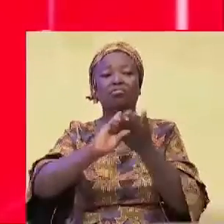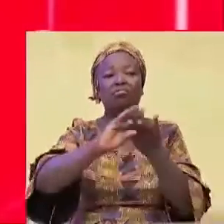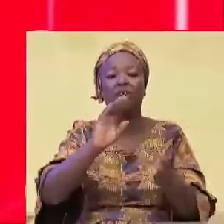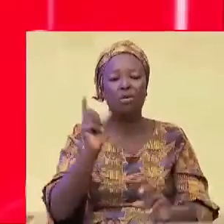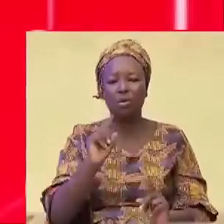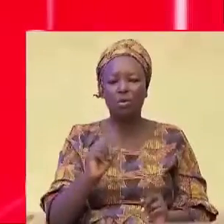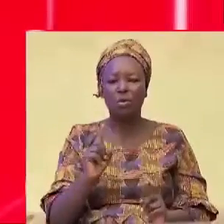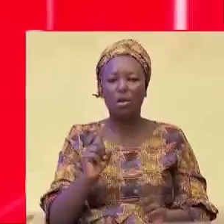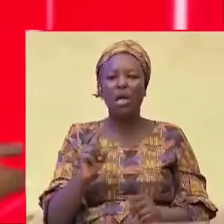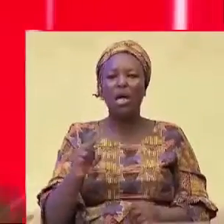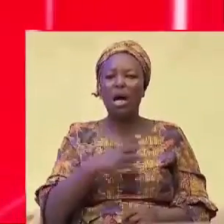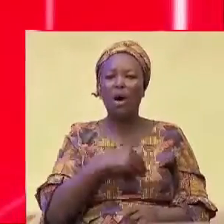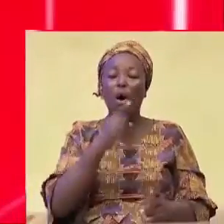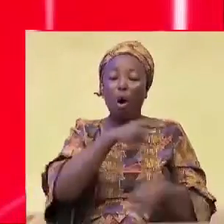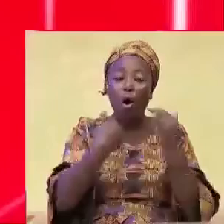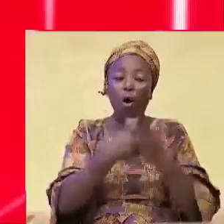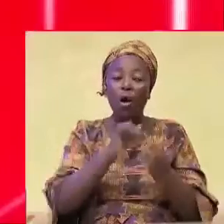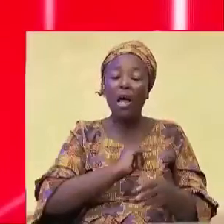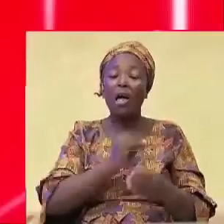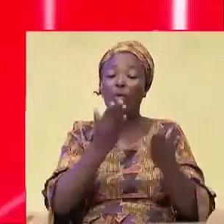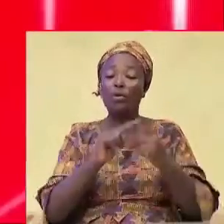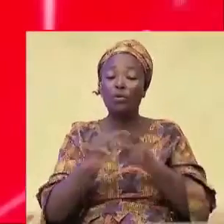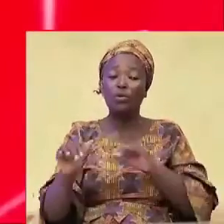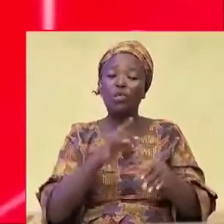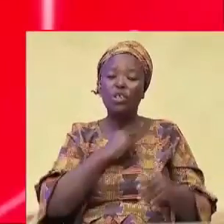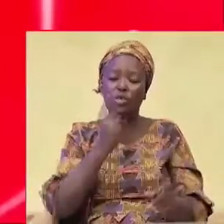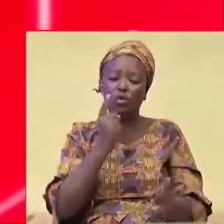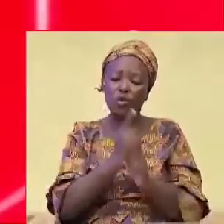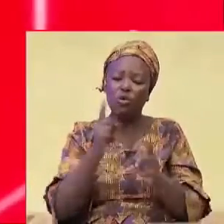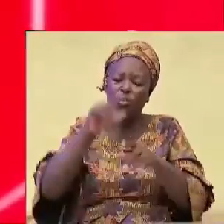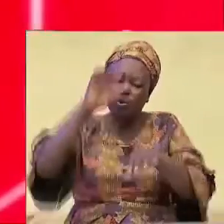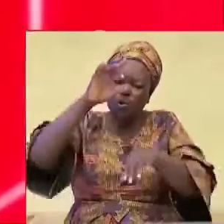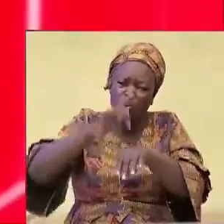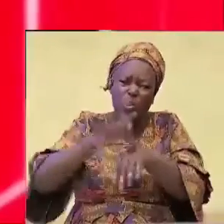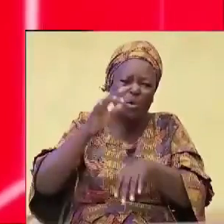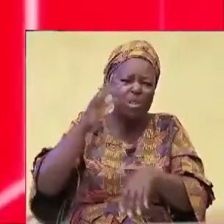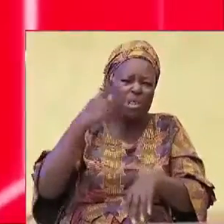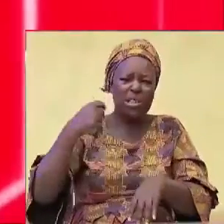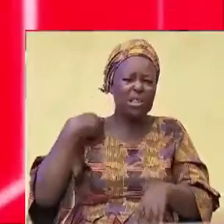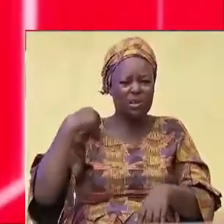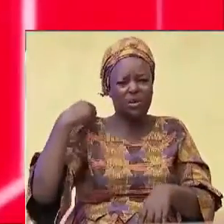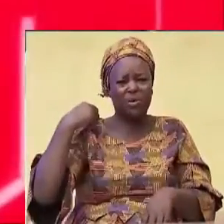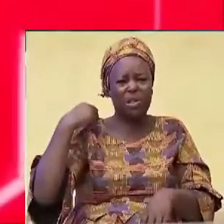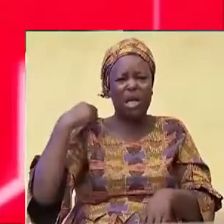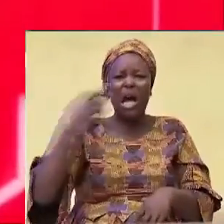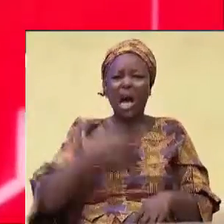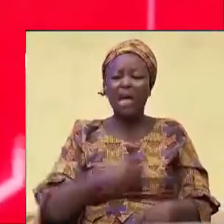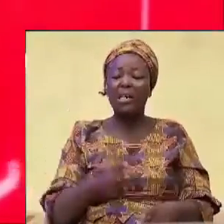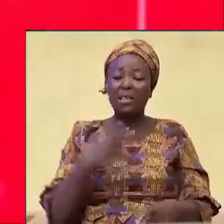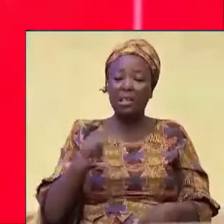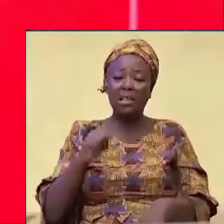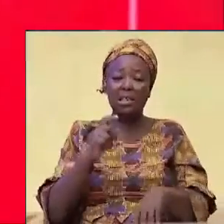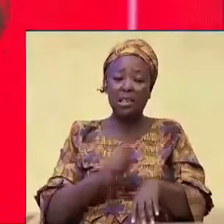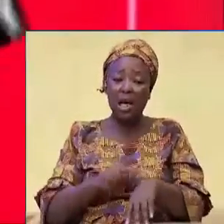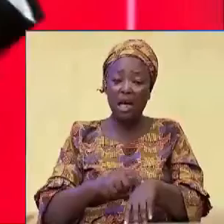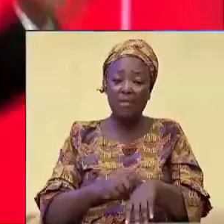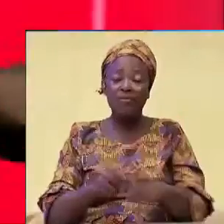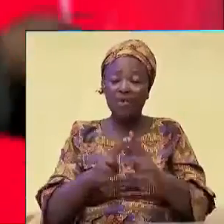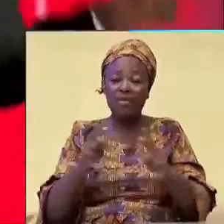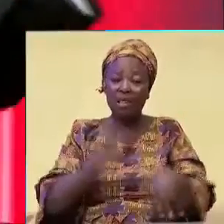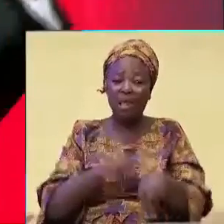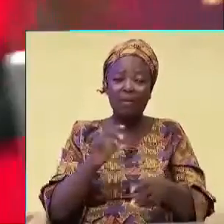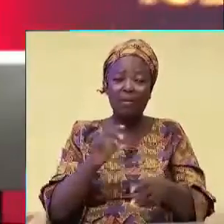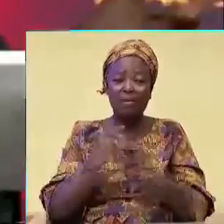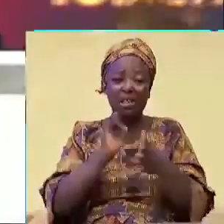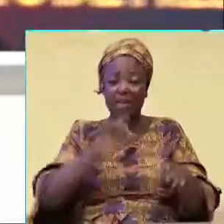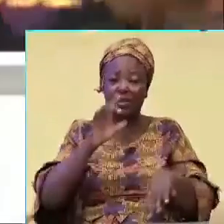with him. All I want to do is touch the hem of his garment. And the moment